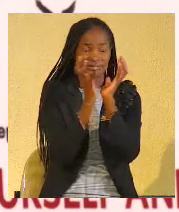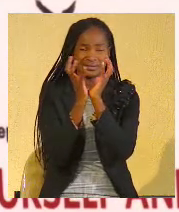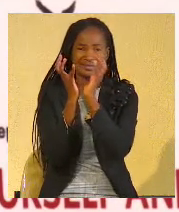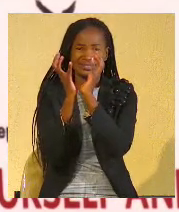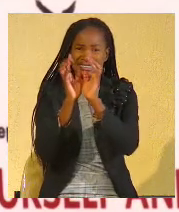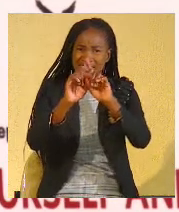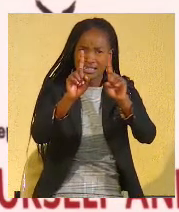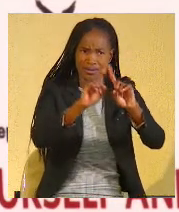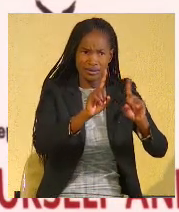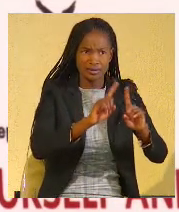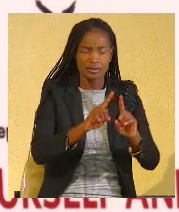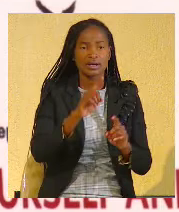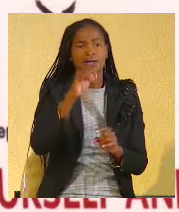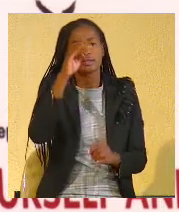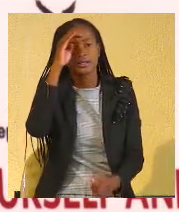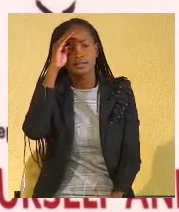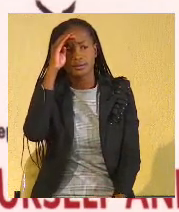are identified